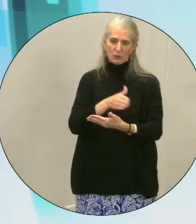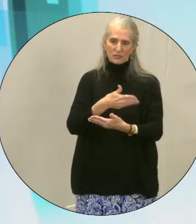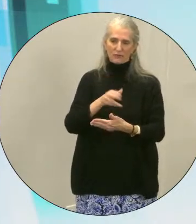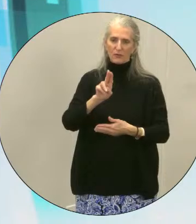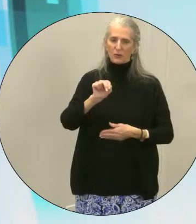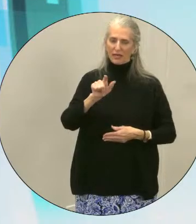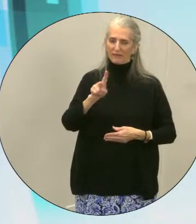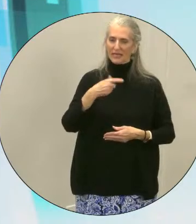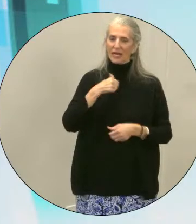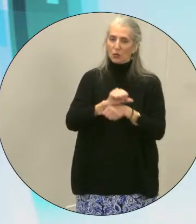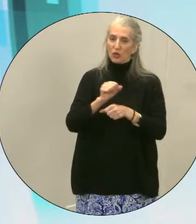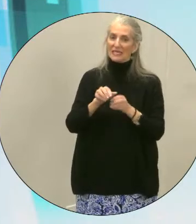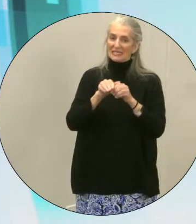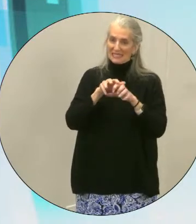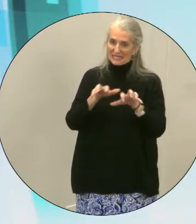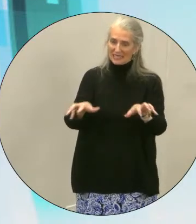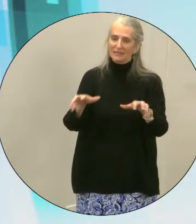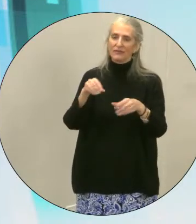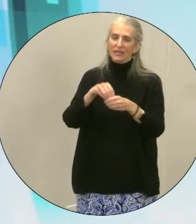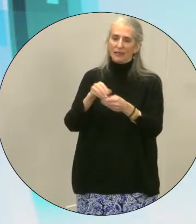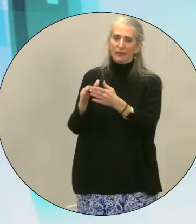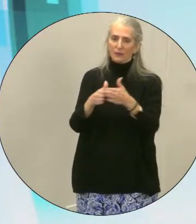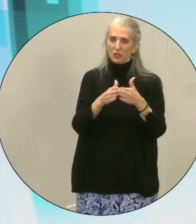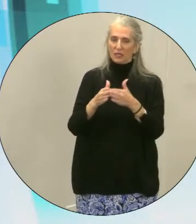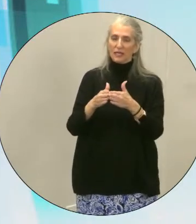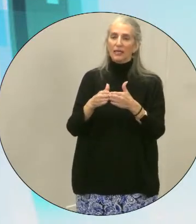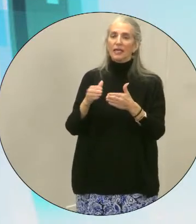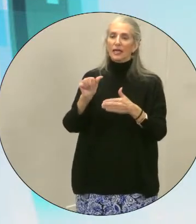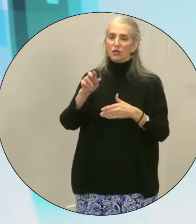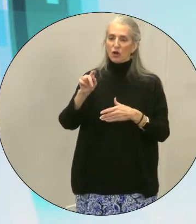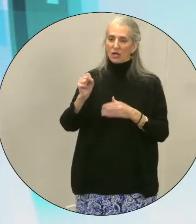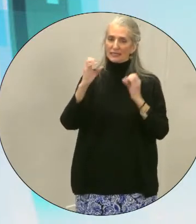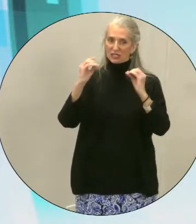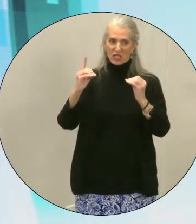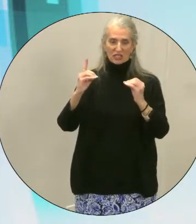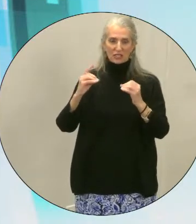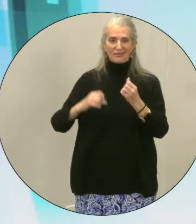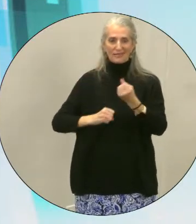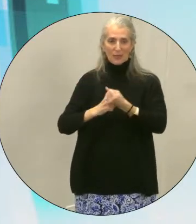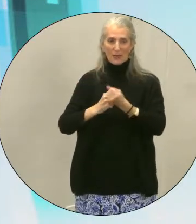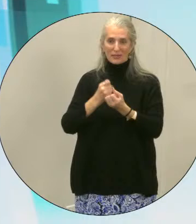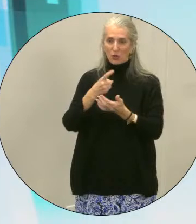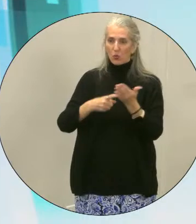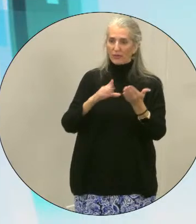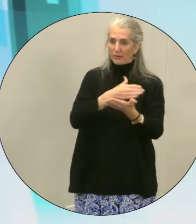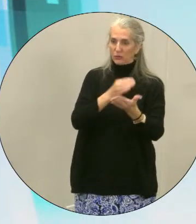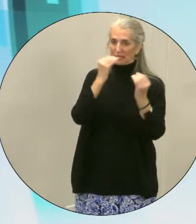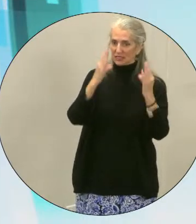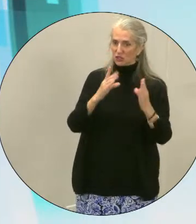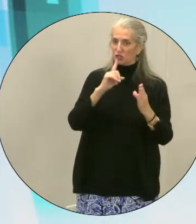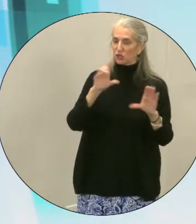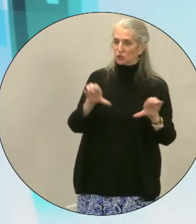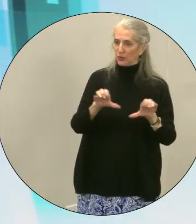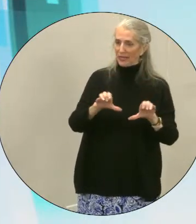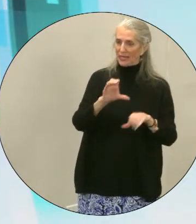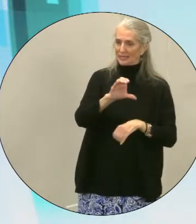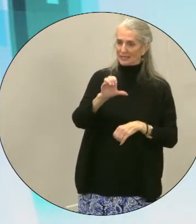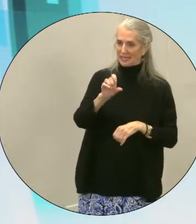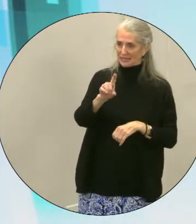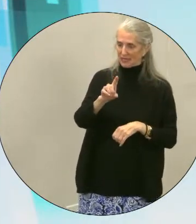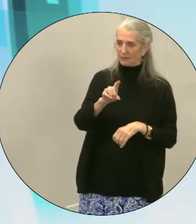in the community in arts education, supplementing what the music teachers are doing at CCSD.